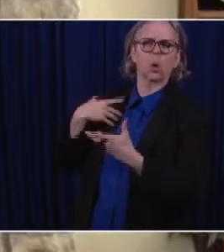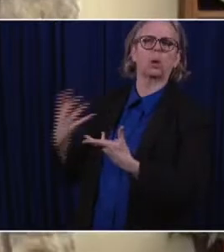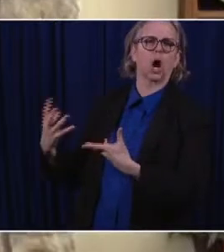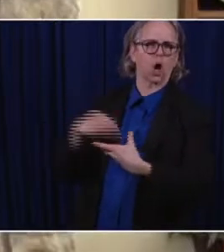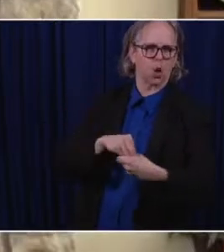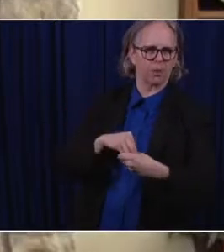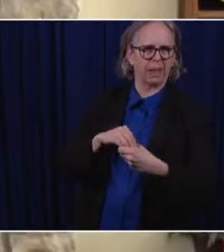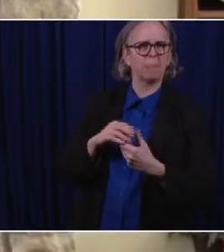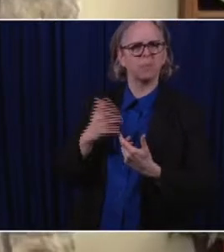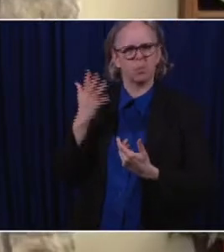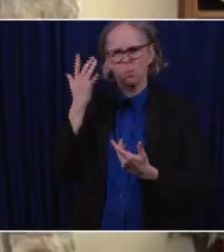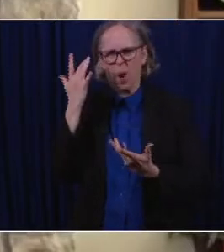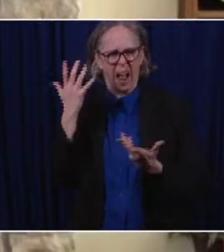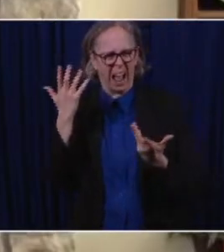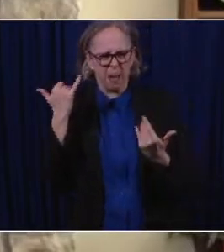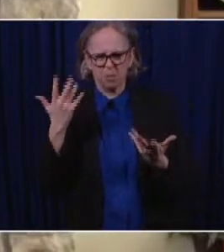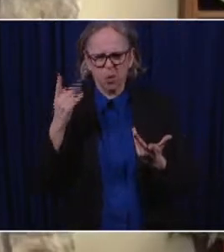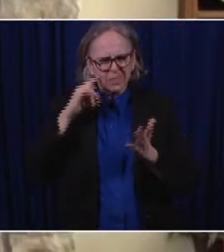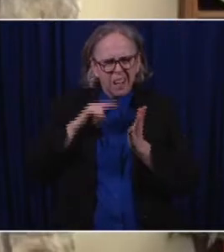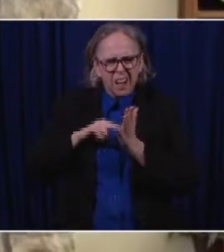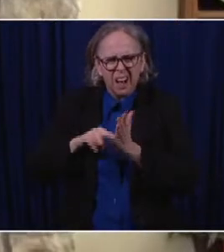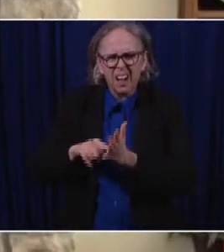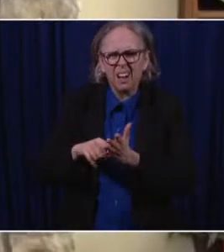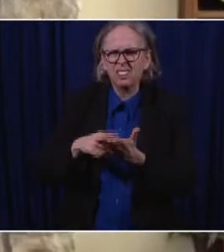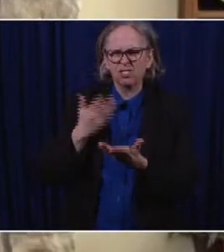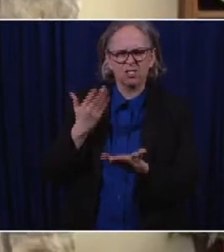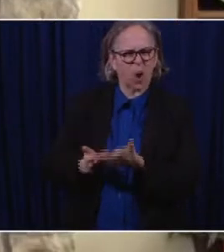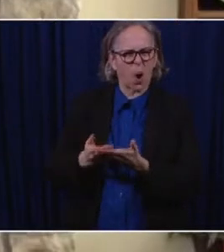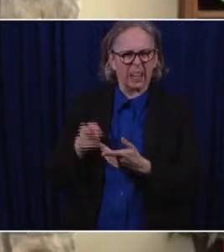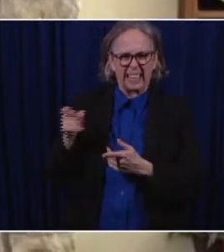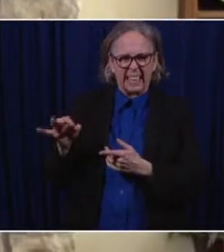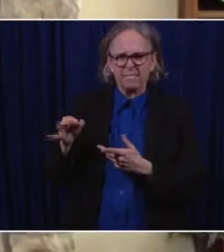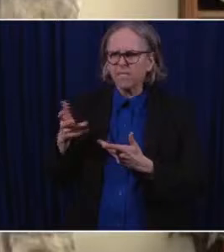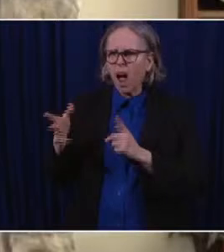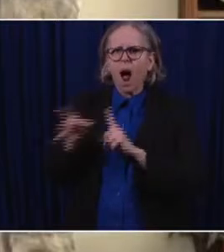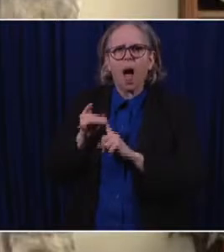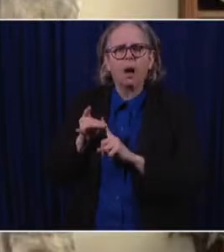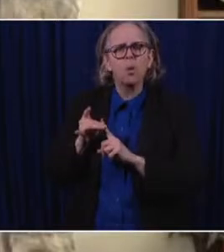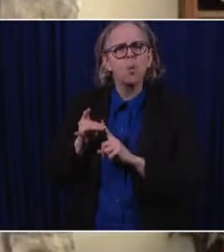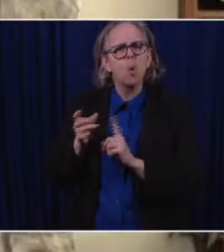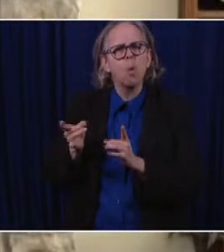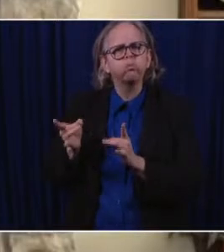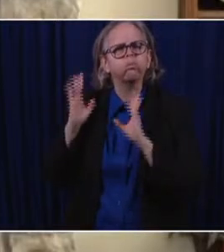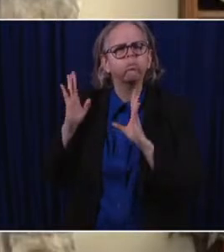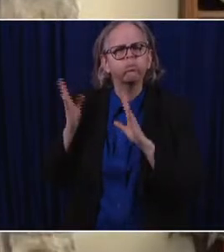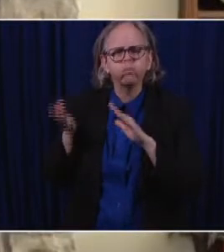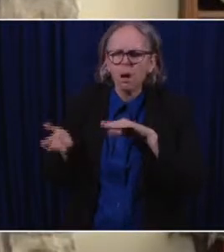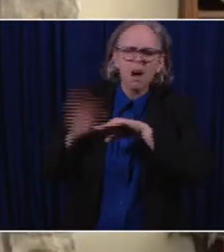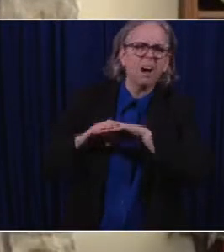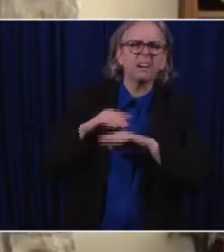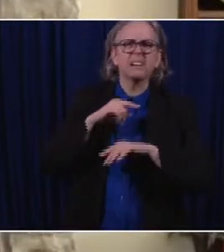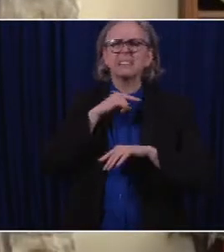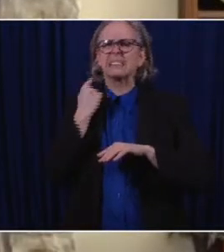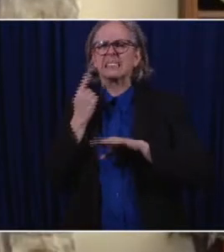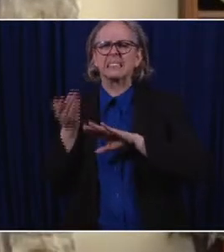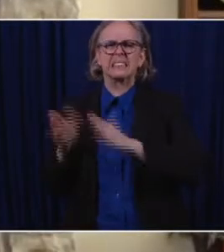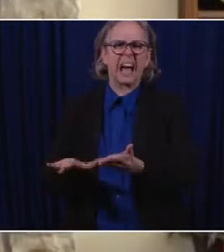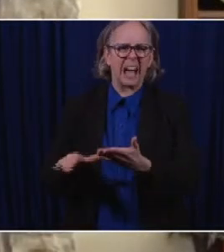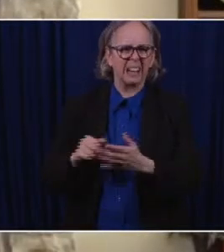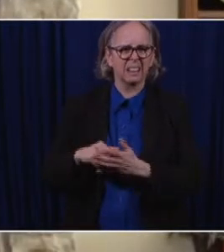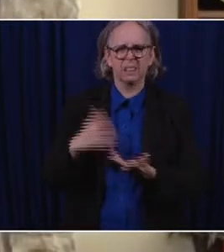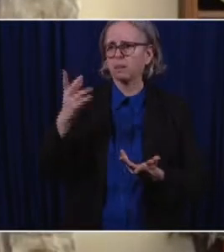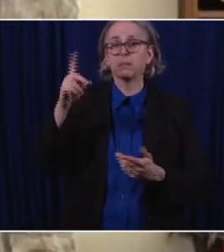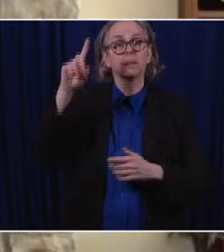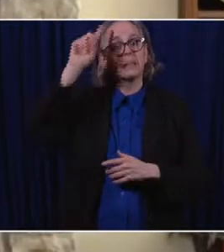particularly vulnerable. Someone with Down syndrome, for example, we've talked about, but there are many others.